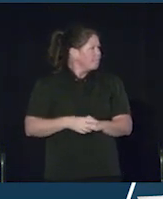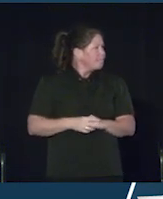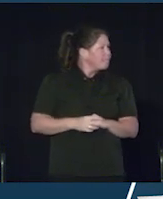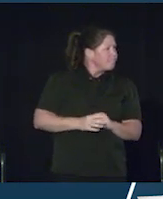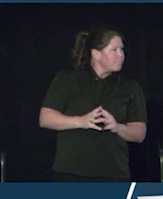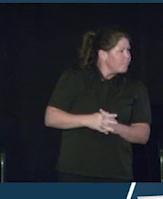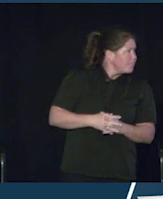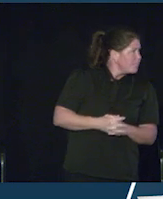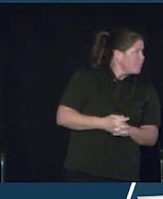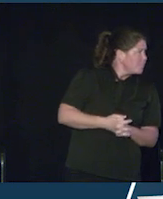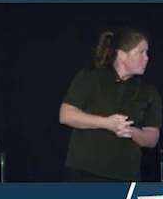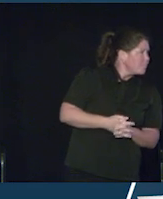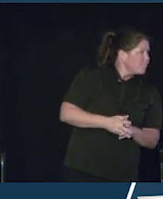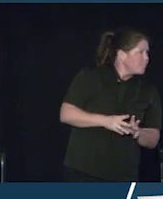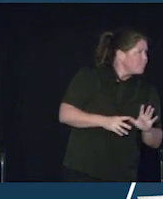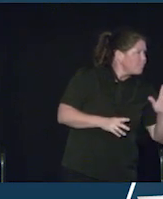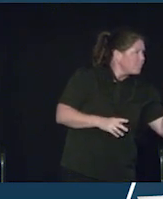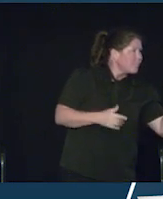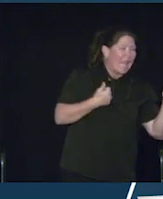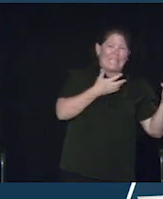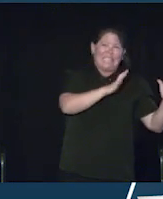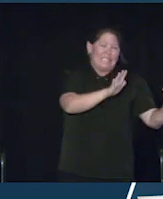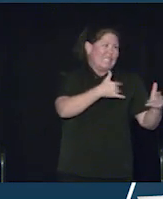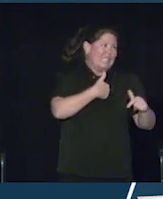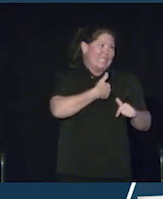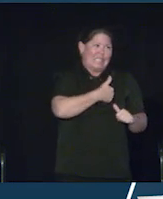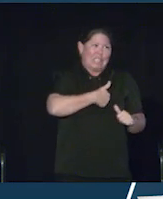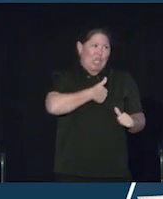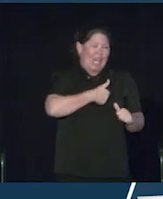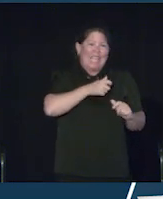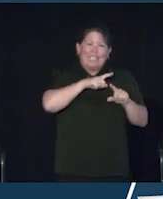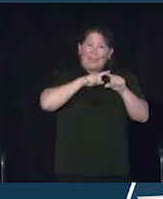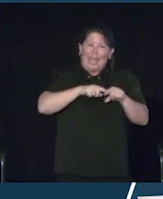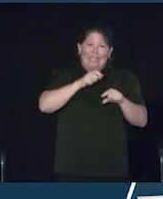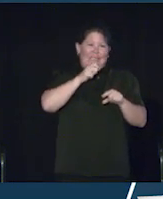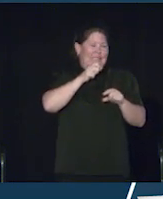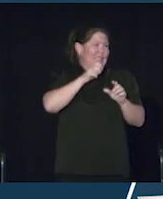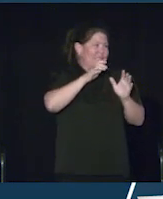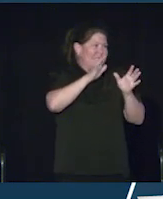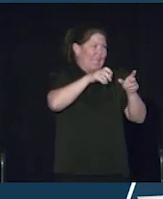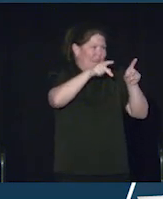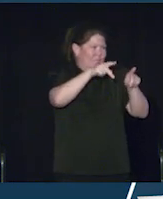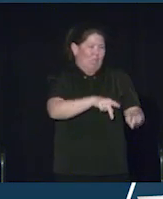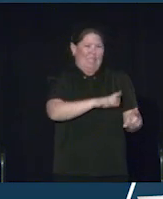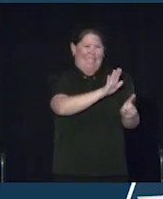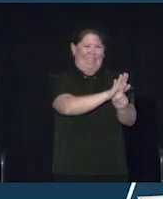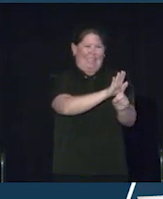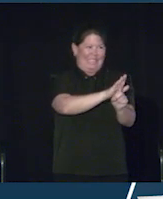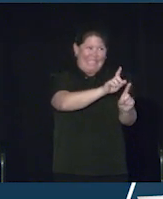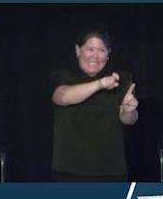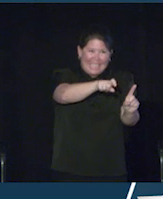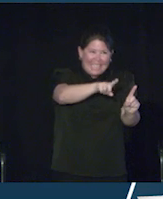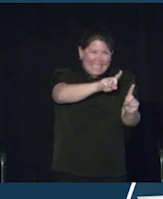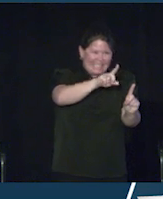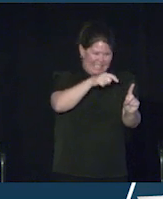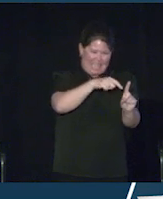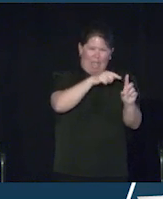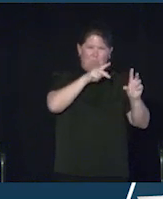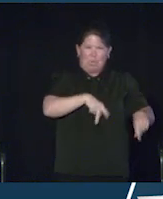again, ma'am, it depends on the person's needs, and it depends on whether or not